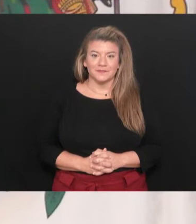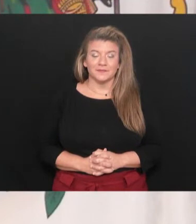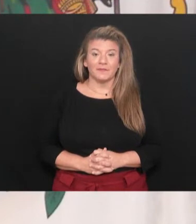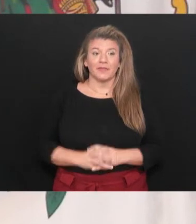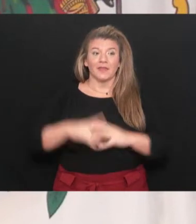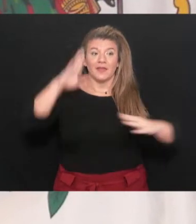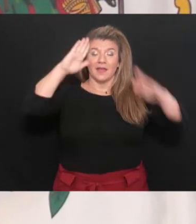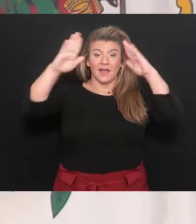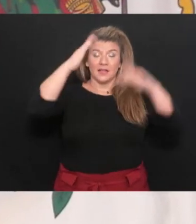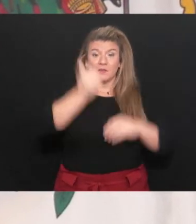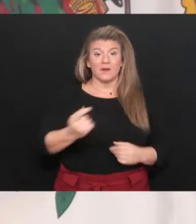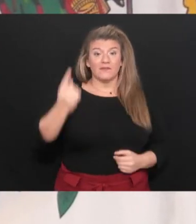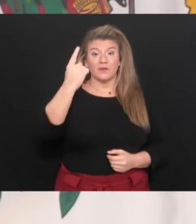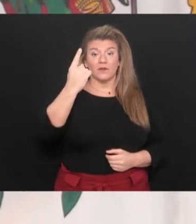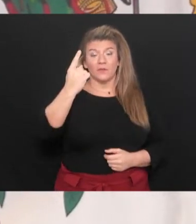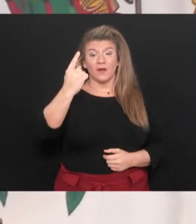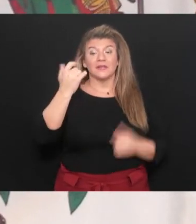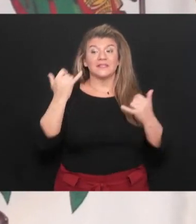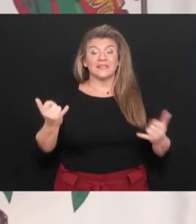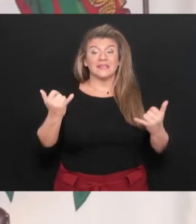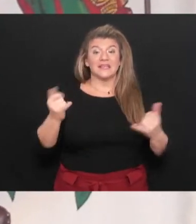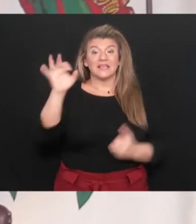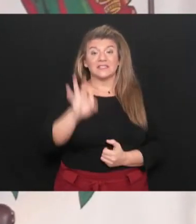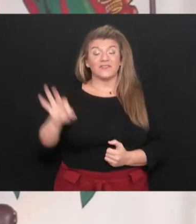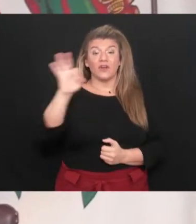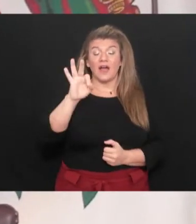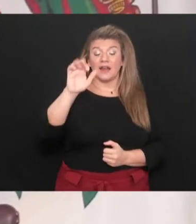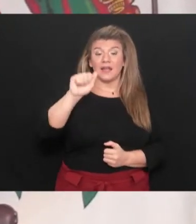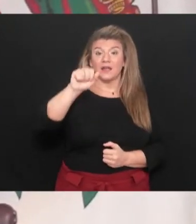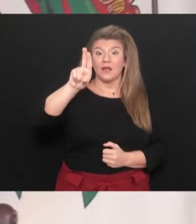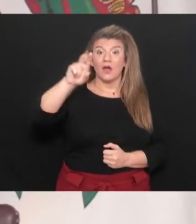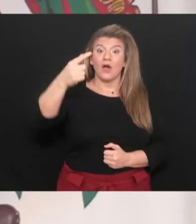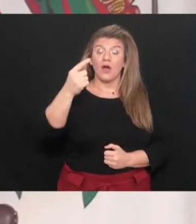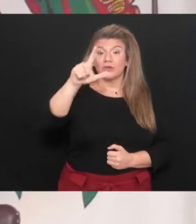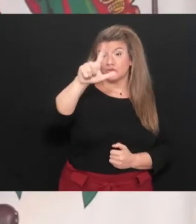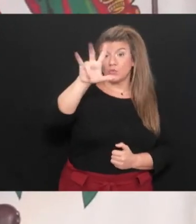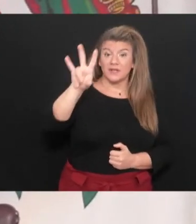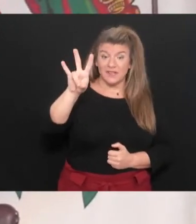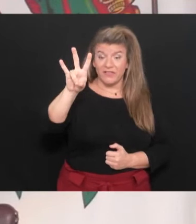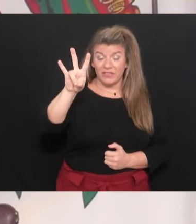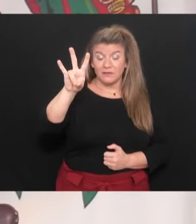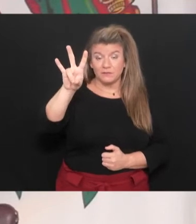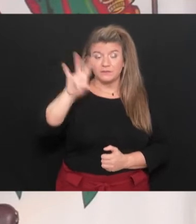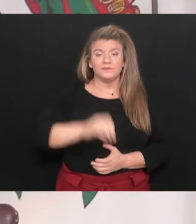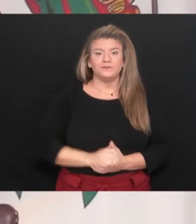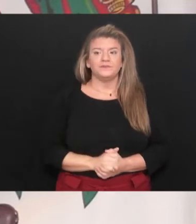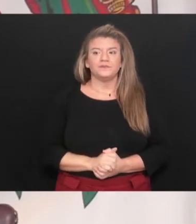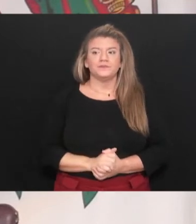Hello, everyone. It's Friday, August 27th, and